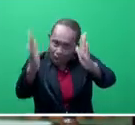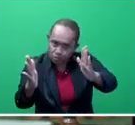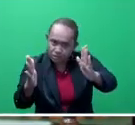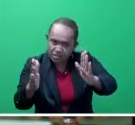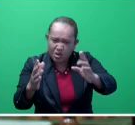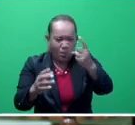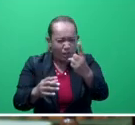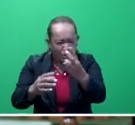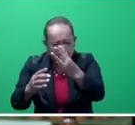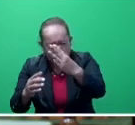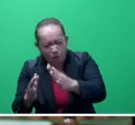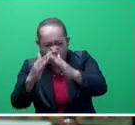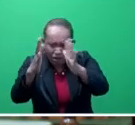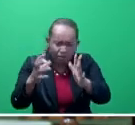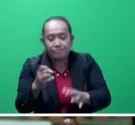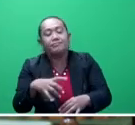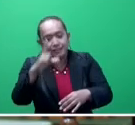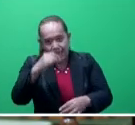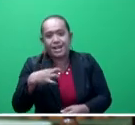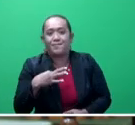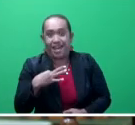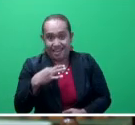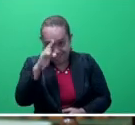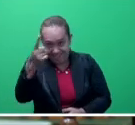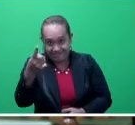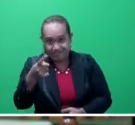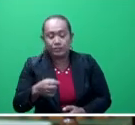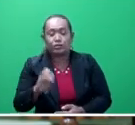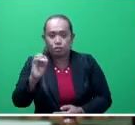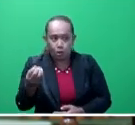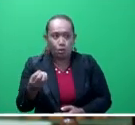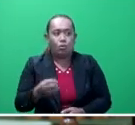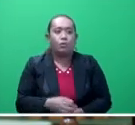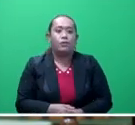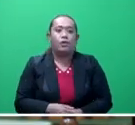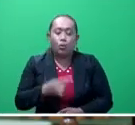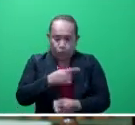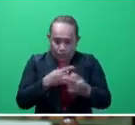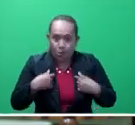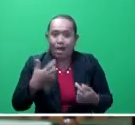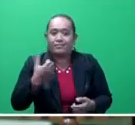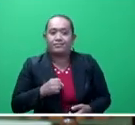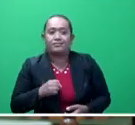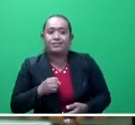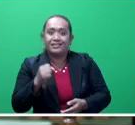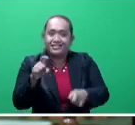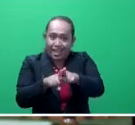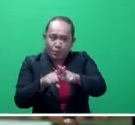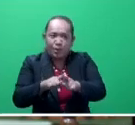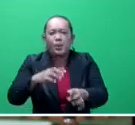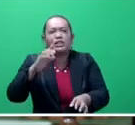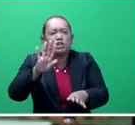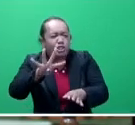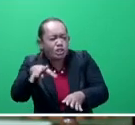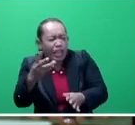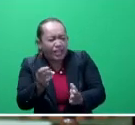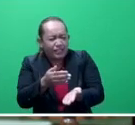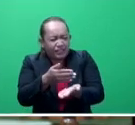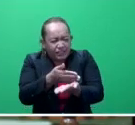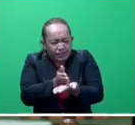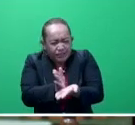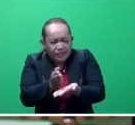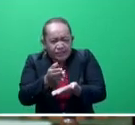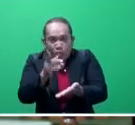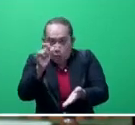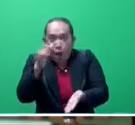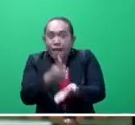fortnight payment from FNPF will continue for members with sufficient general account balances. All those who have exhausted the general account balances